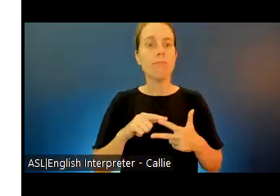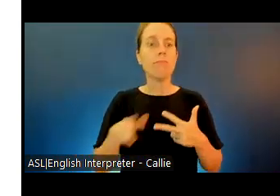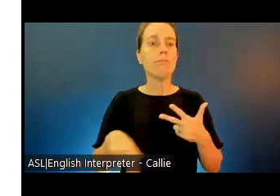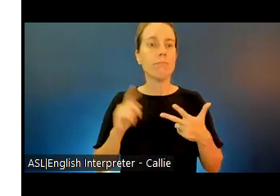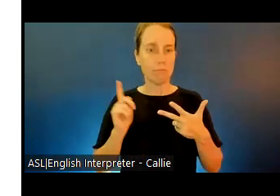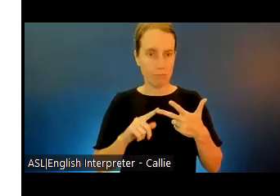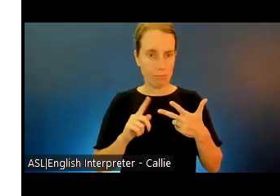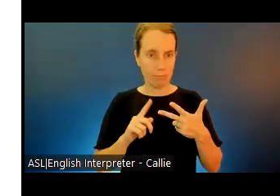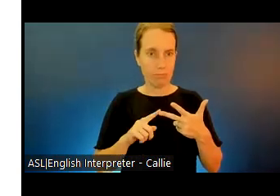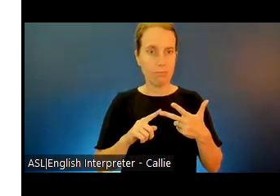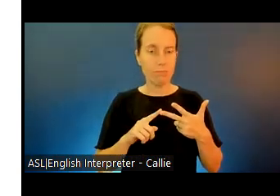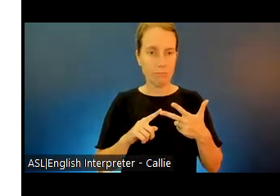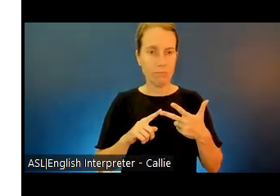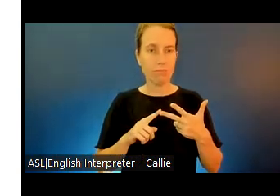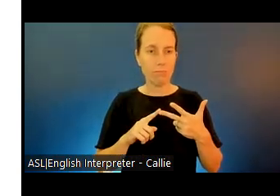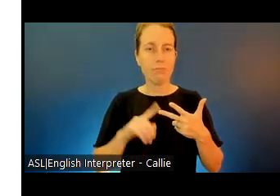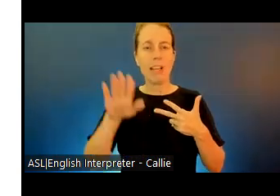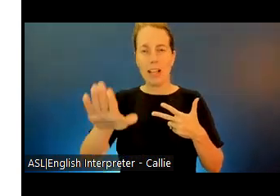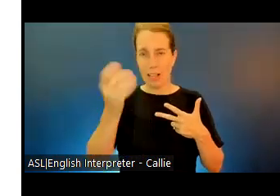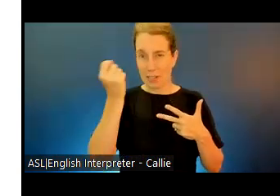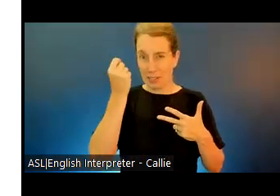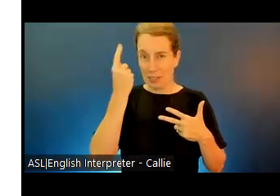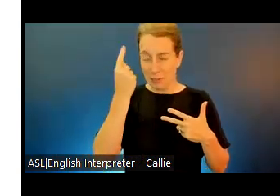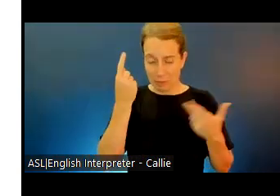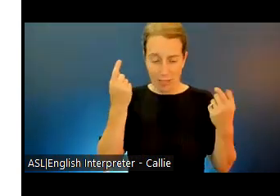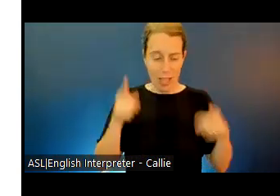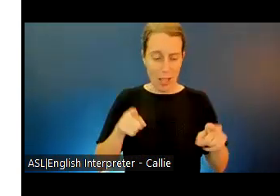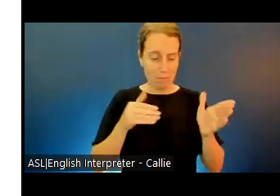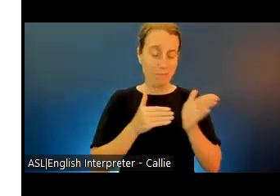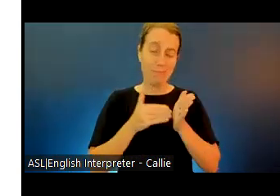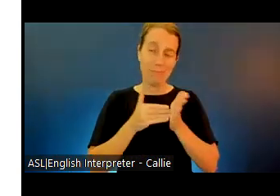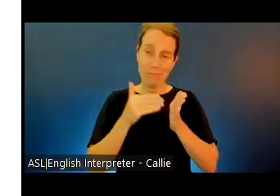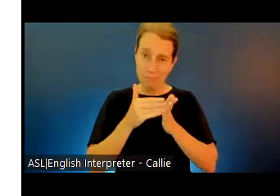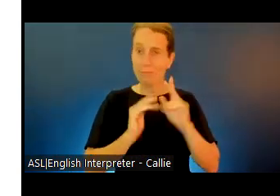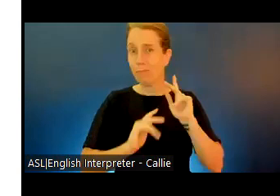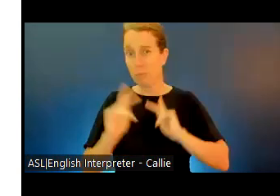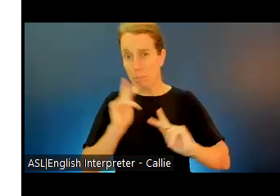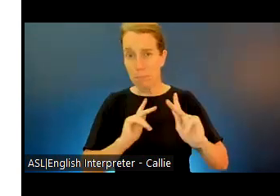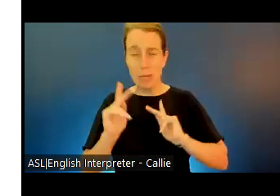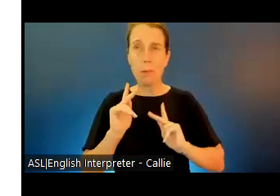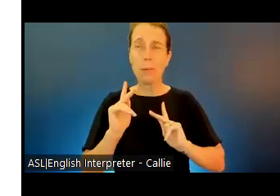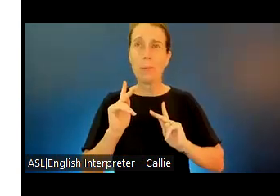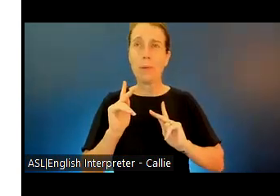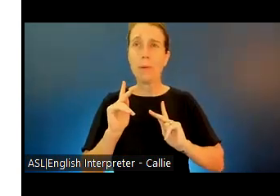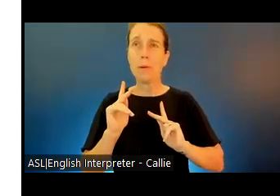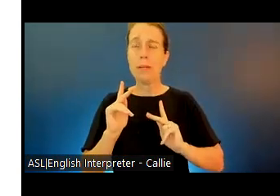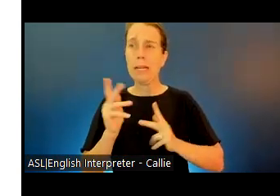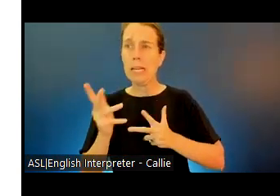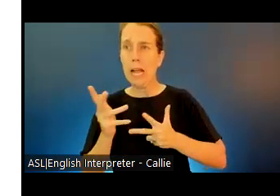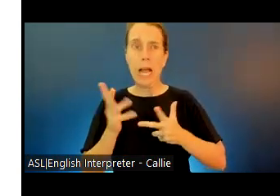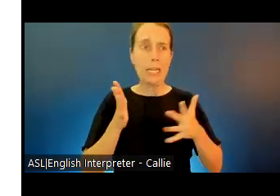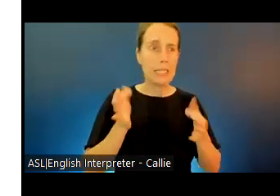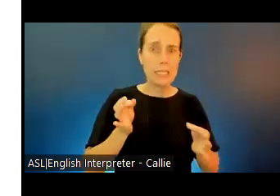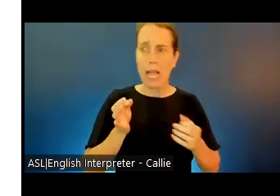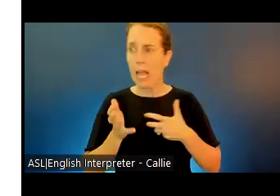just, I often run into situations where folks are sort of boxed into, it's either a decision where it's either